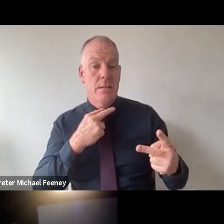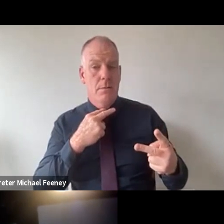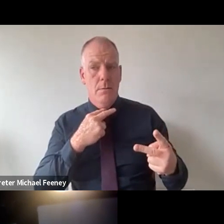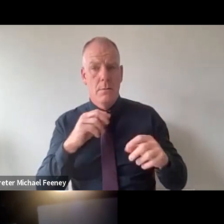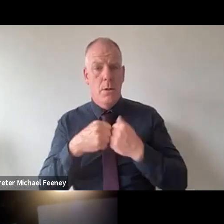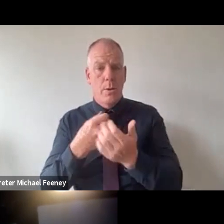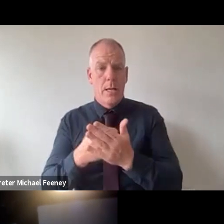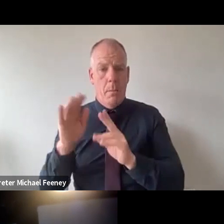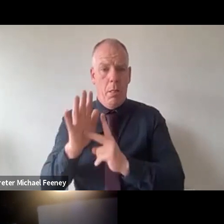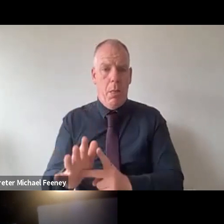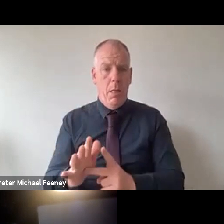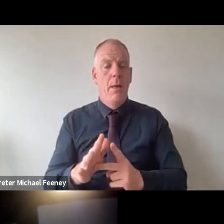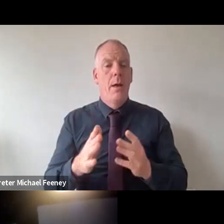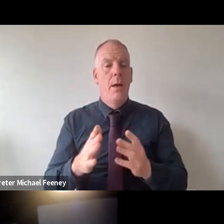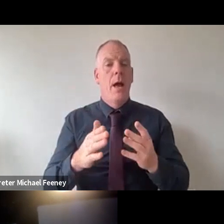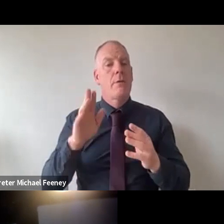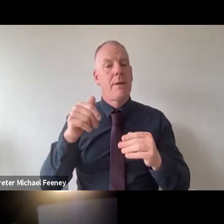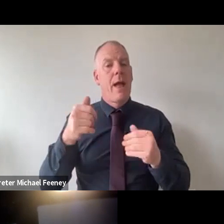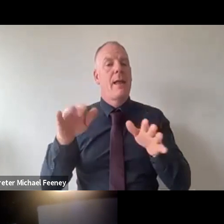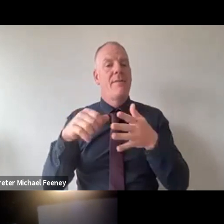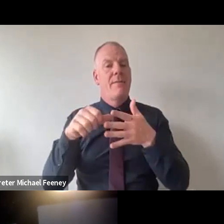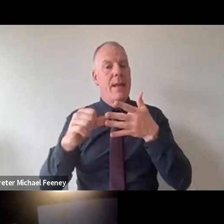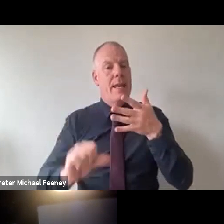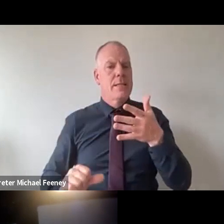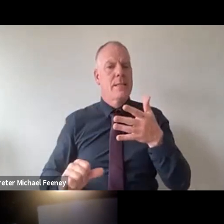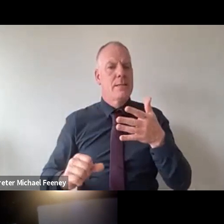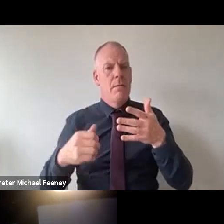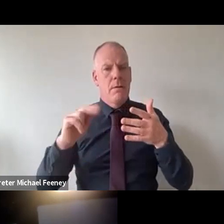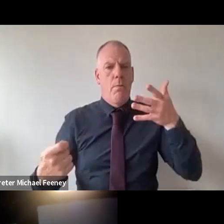even leaving the list open. But